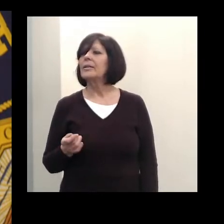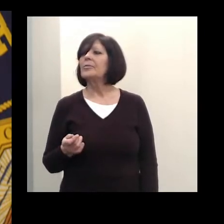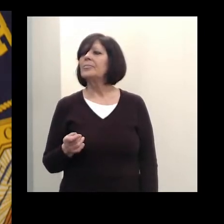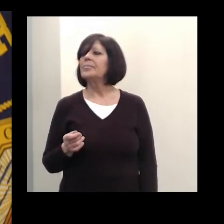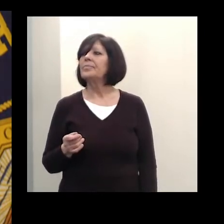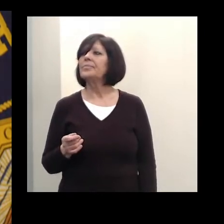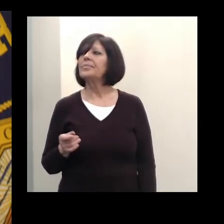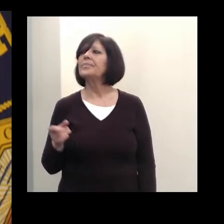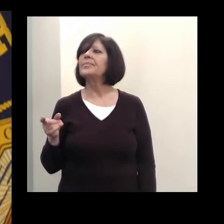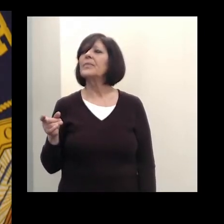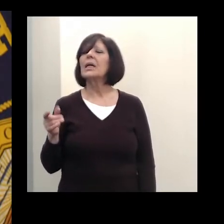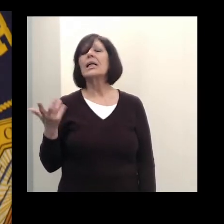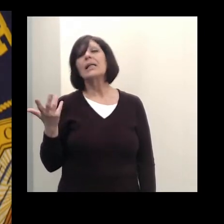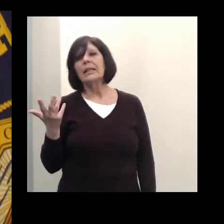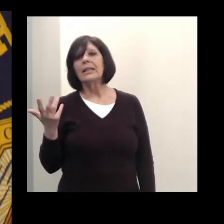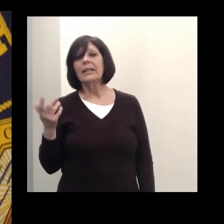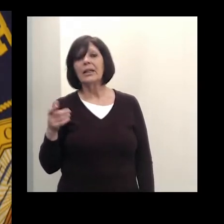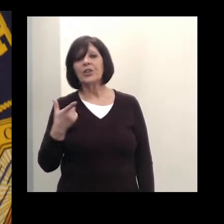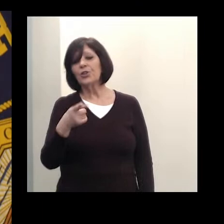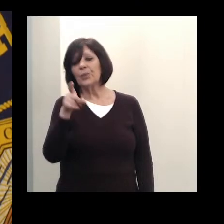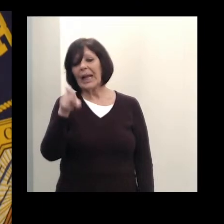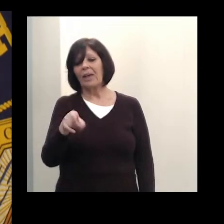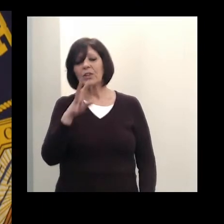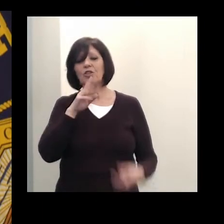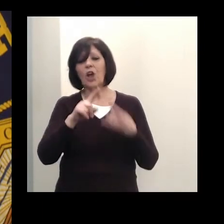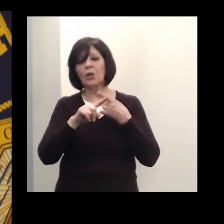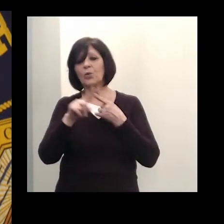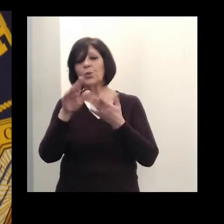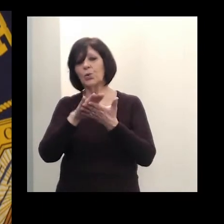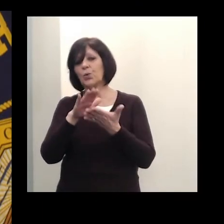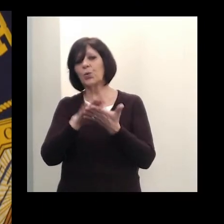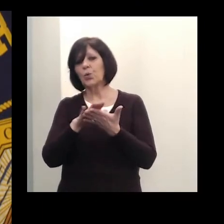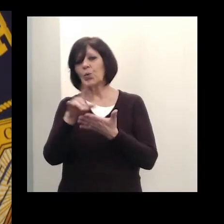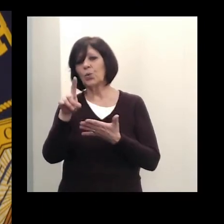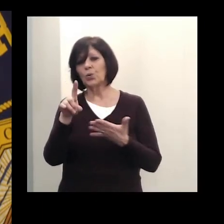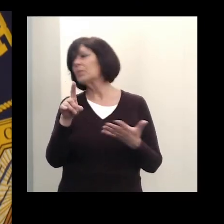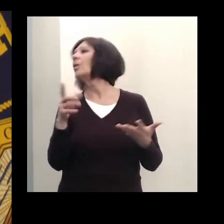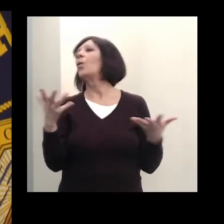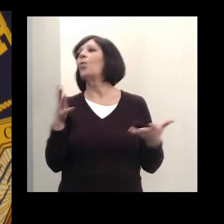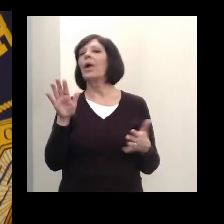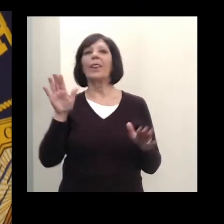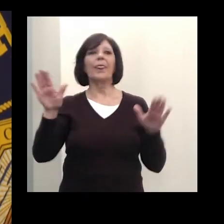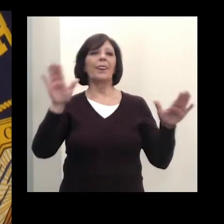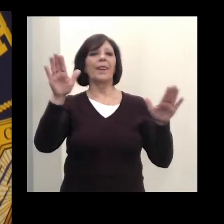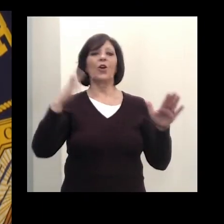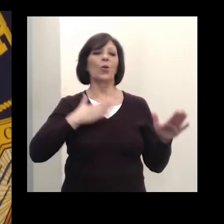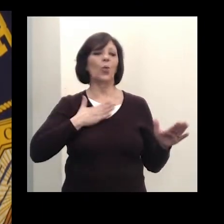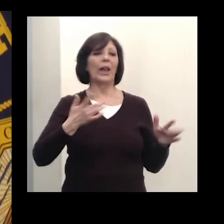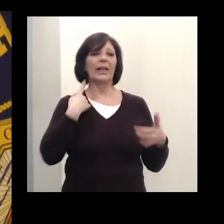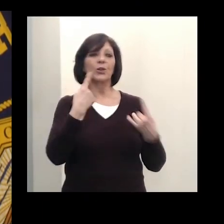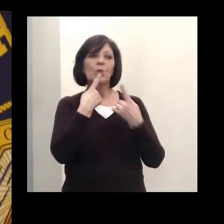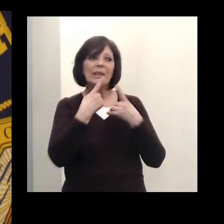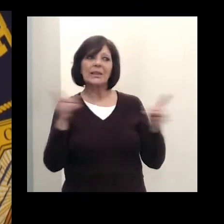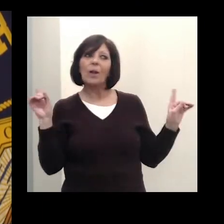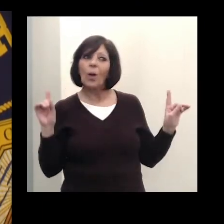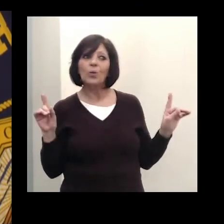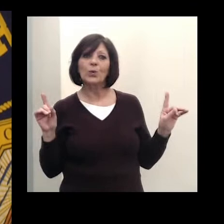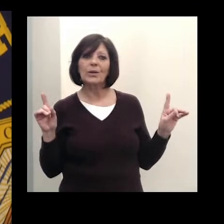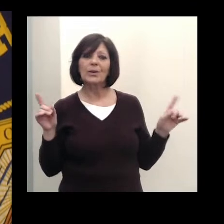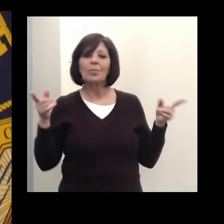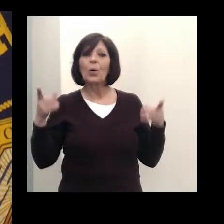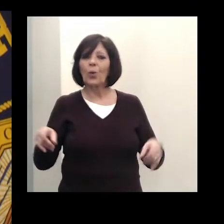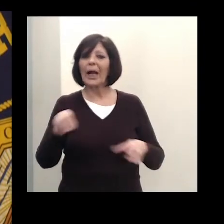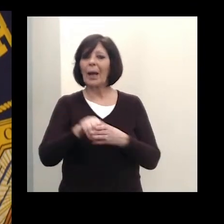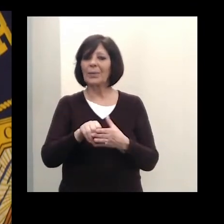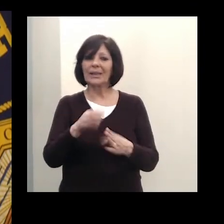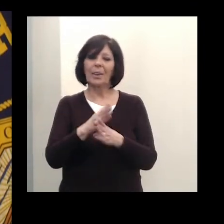Well, you would, have to talk to the schools about what they're willing to disclose about, what happens in the school bus